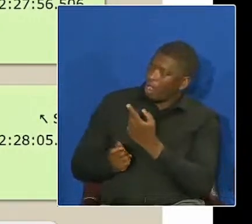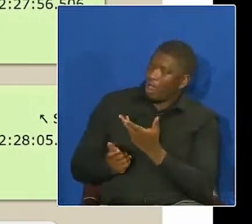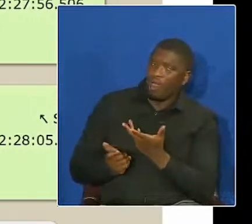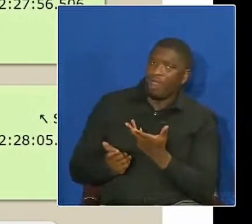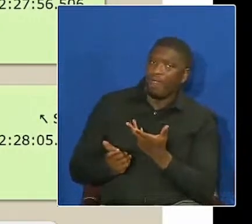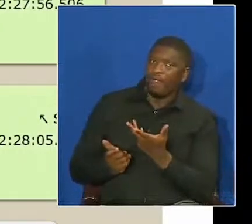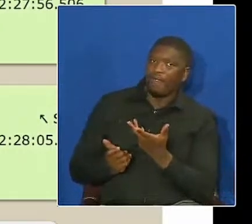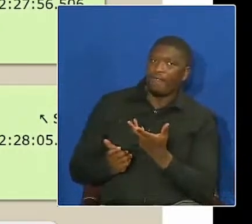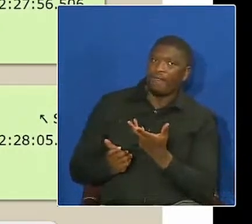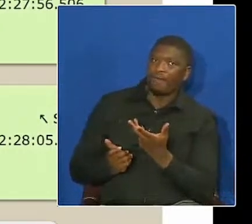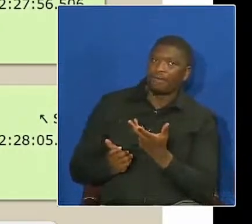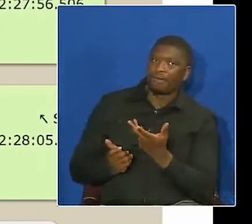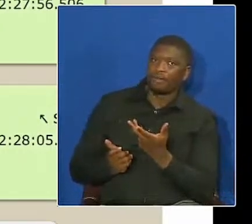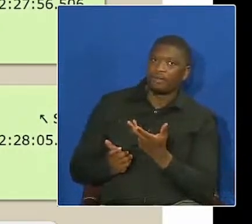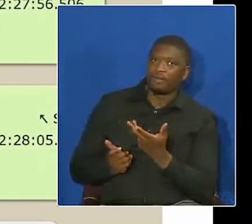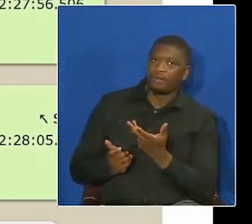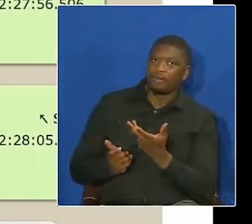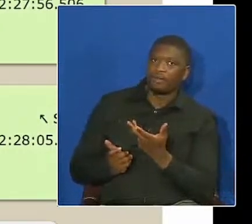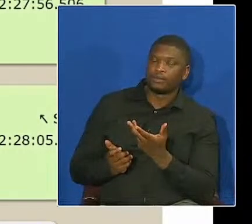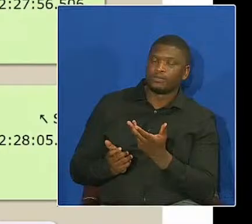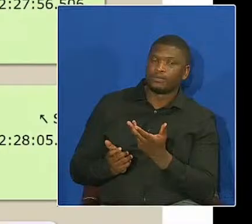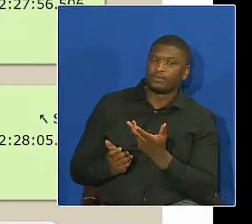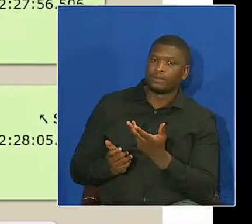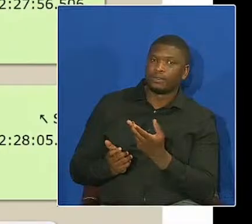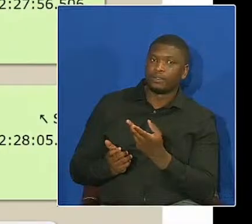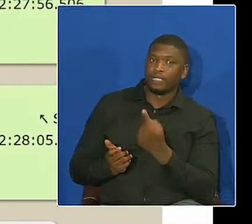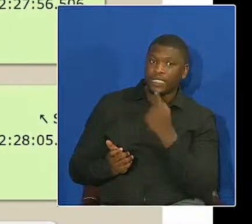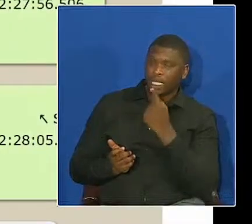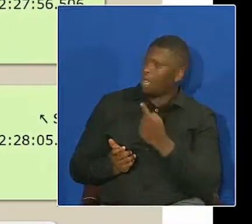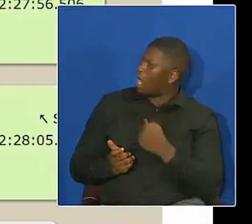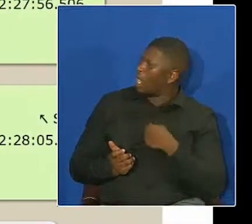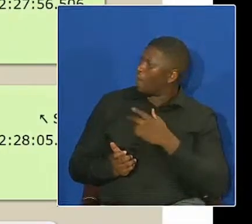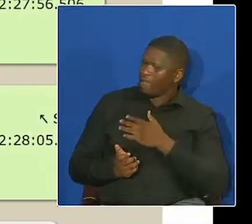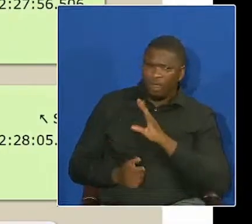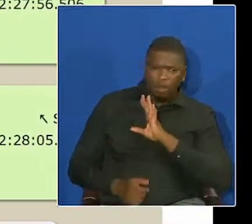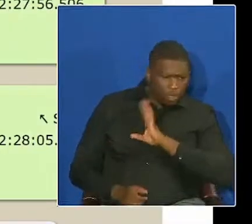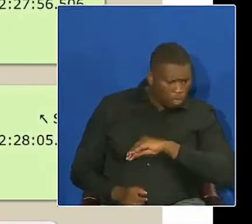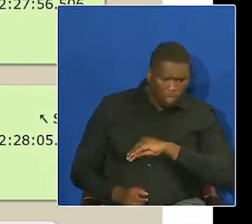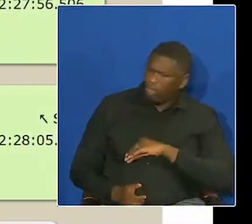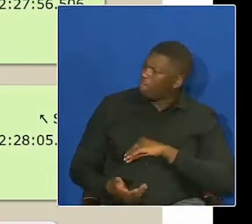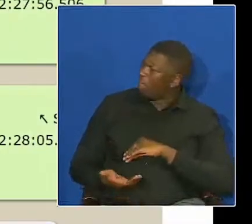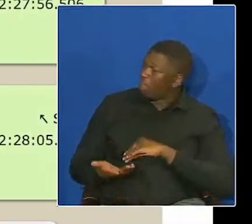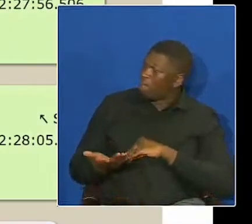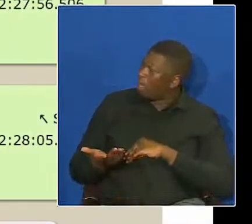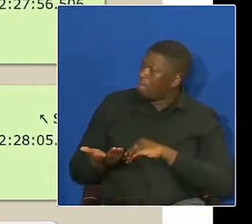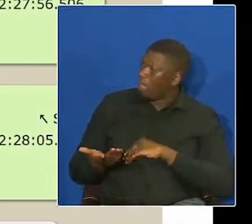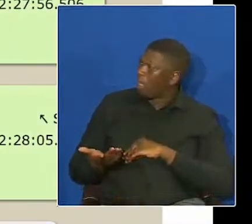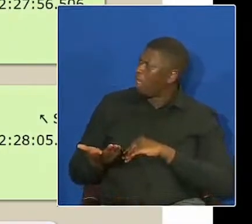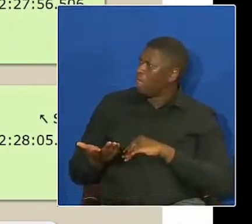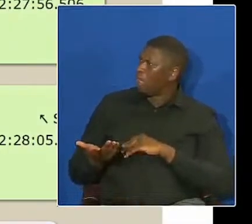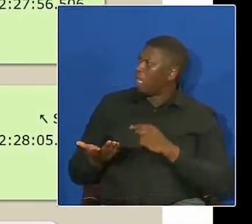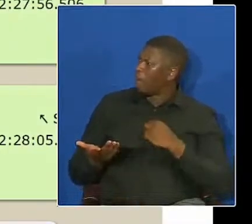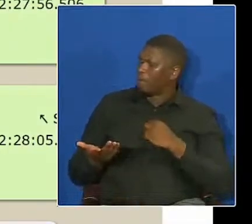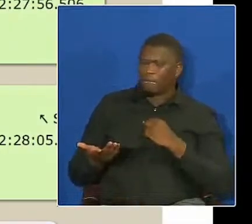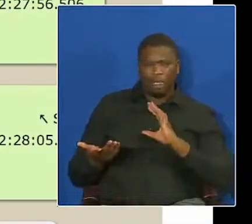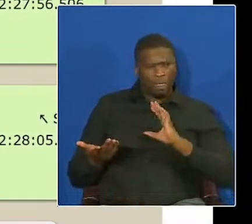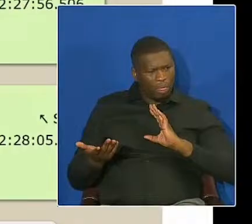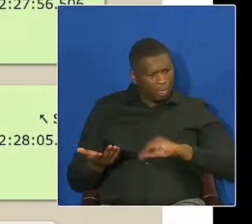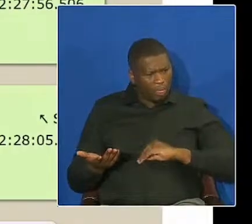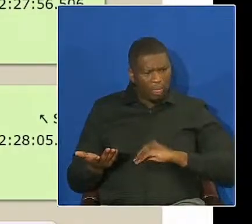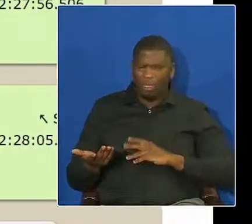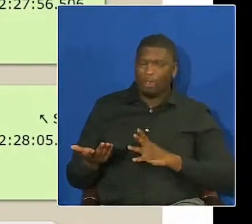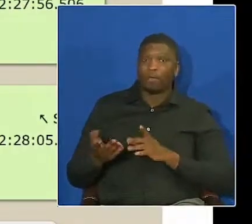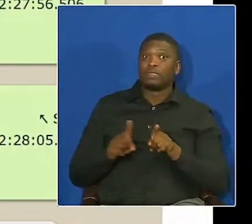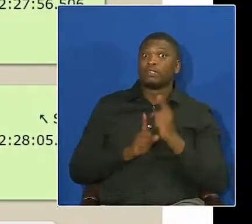as read, that he is disappointed. And then on